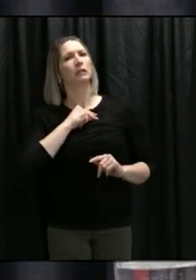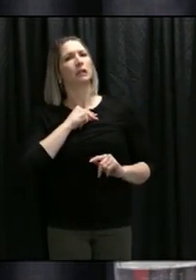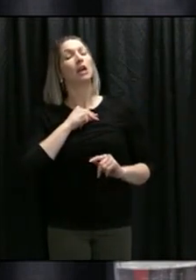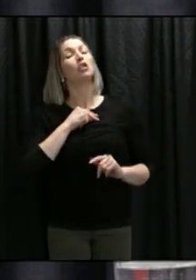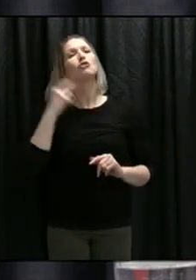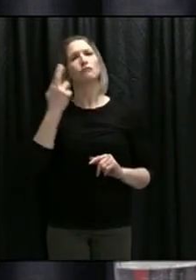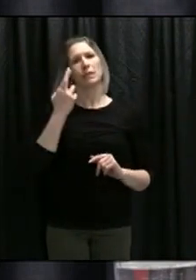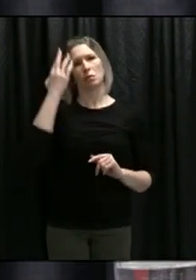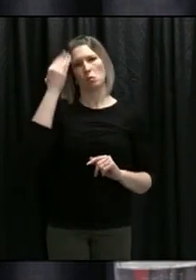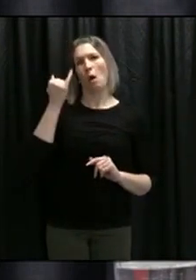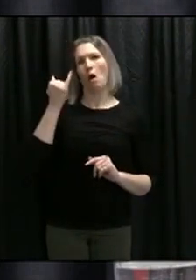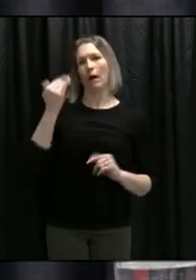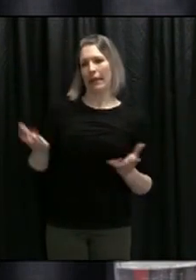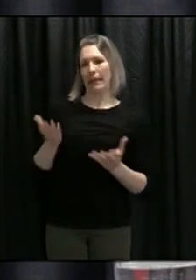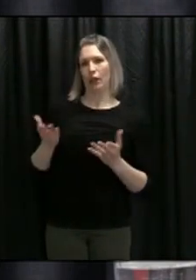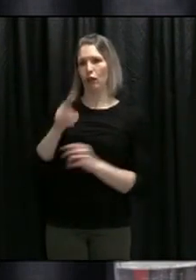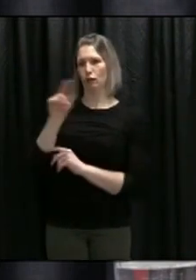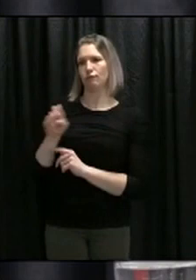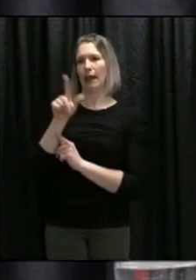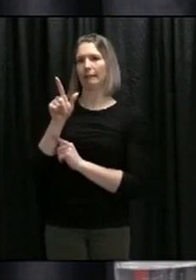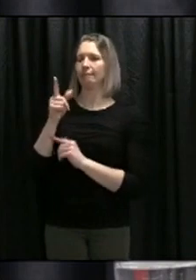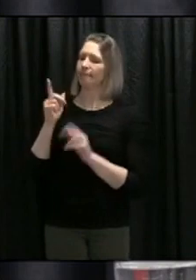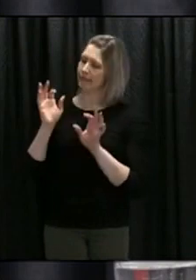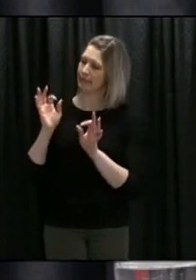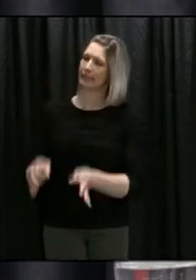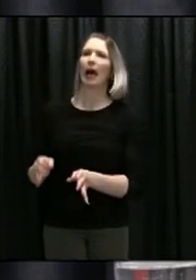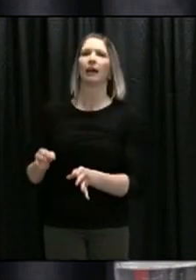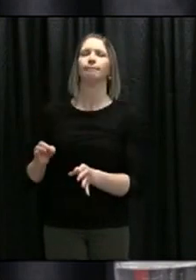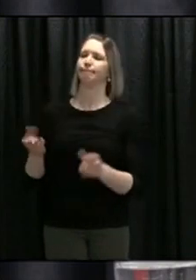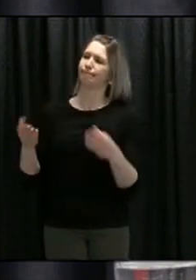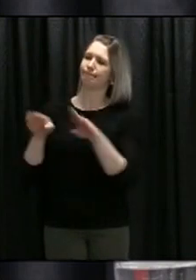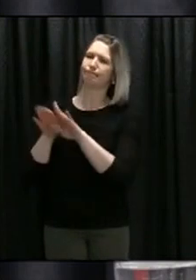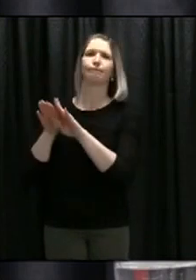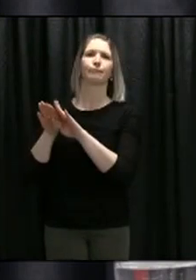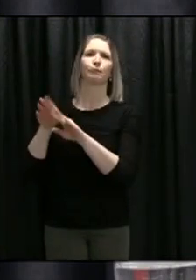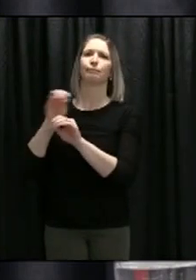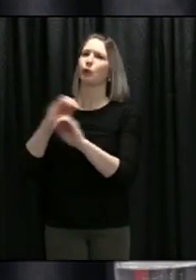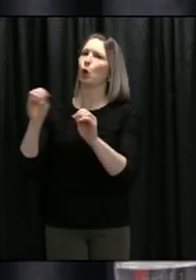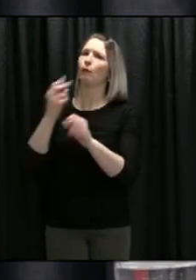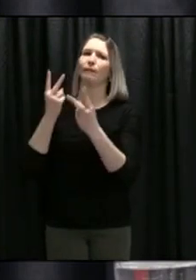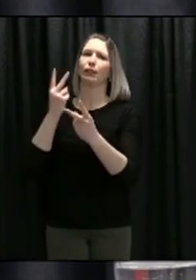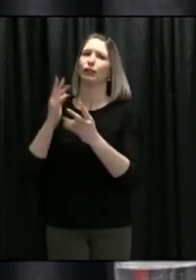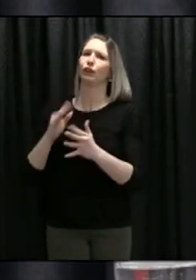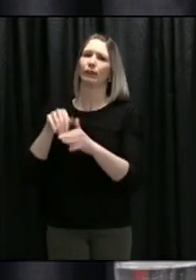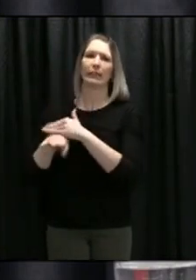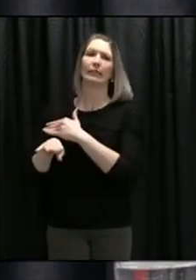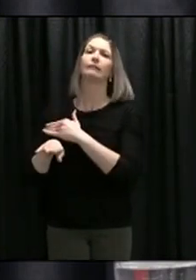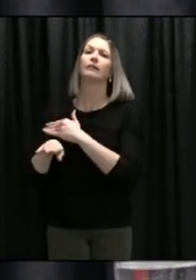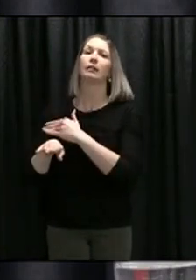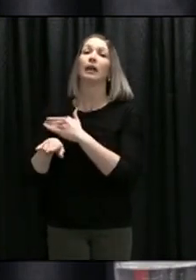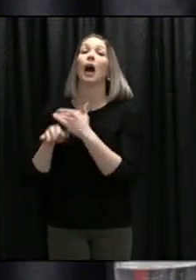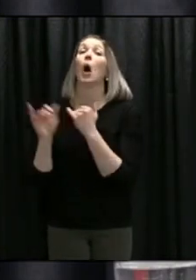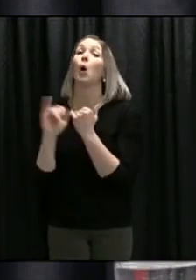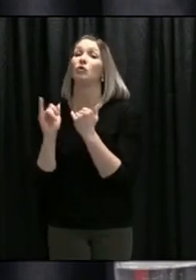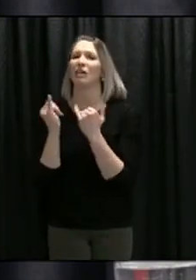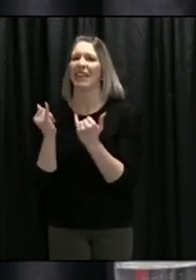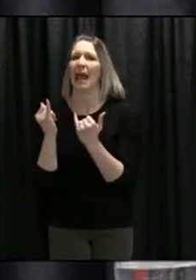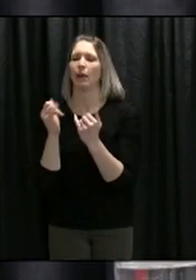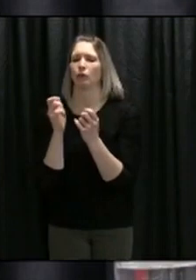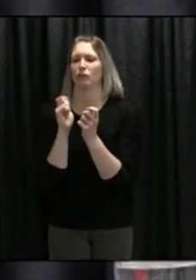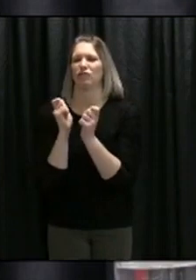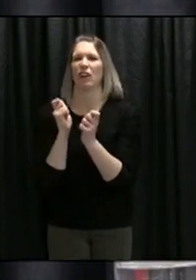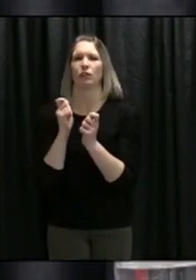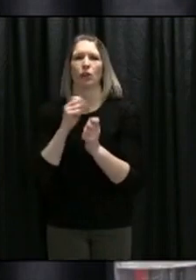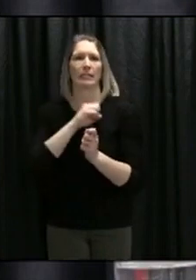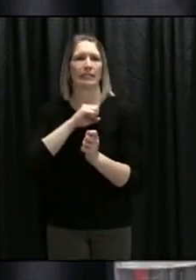rigorous clampdown on visiting in those facilities for some time, and now we've changed that even and tightened it with respect to the workers